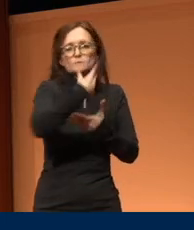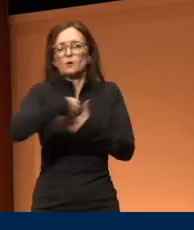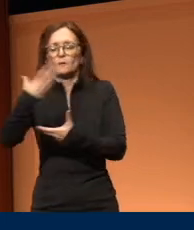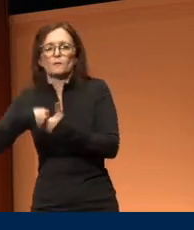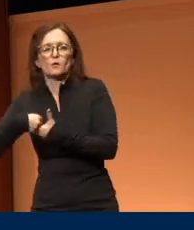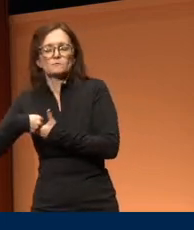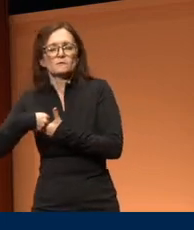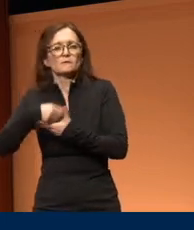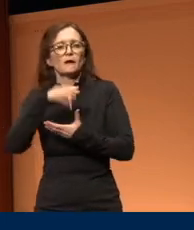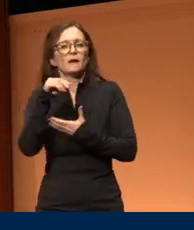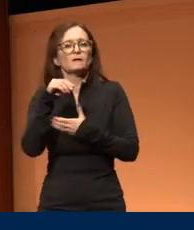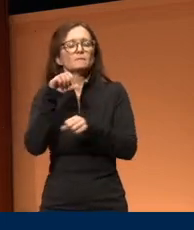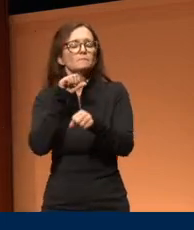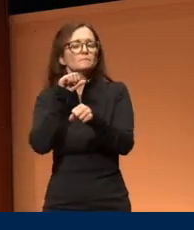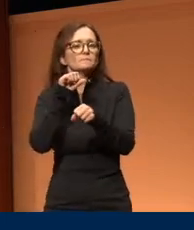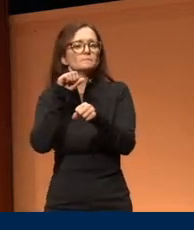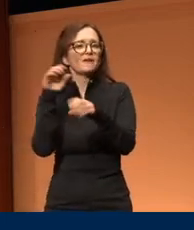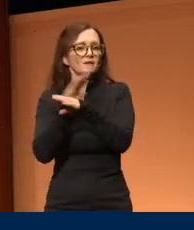elsewhere.